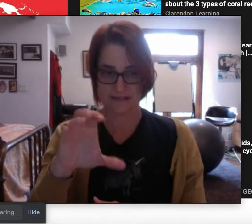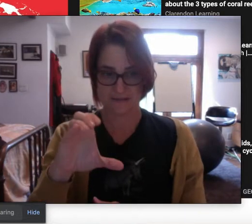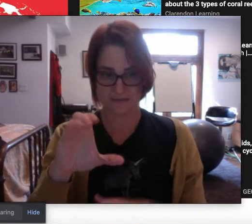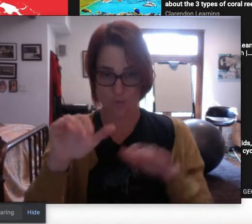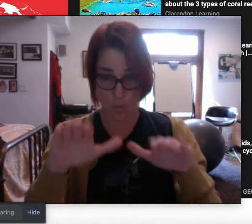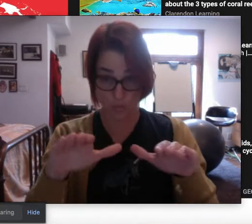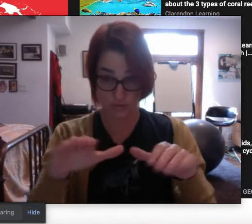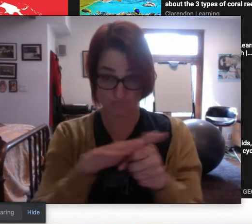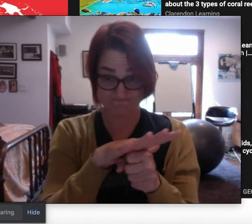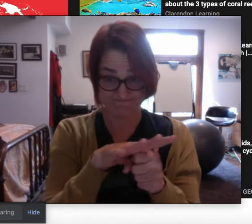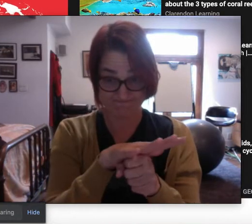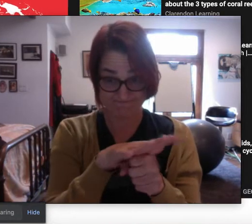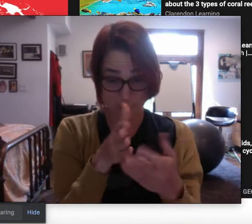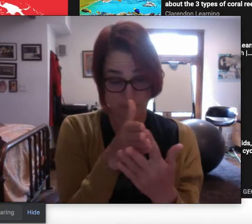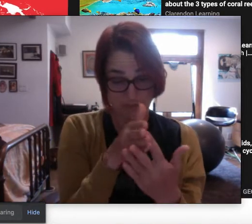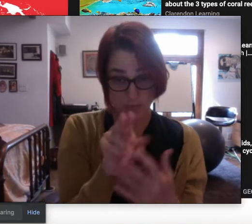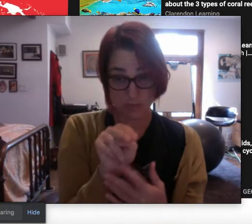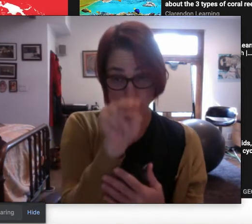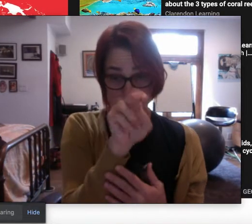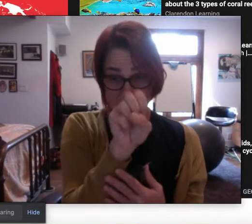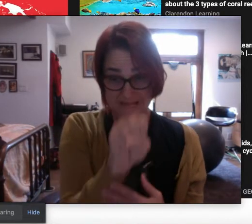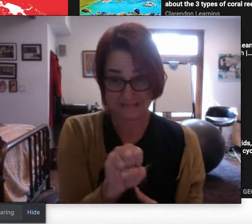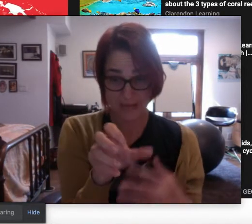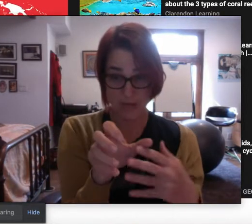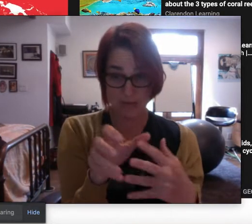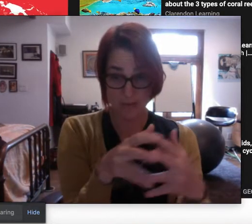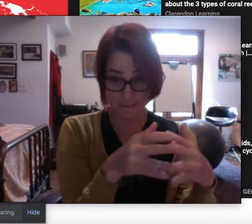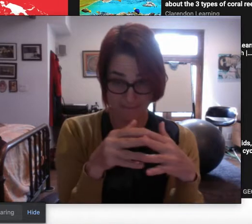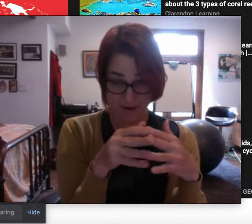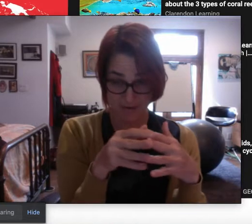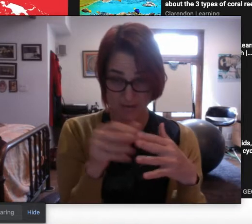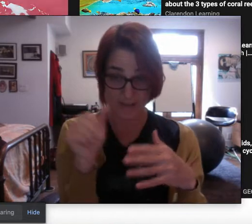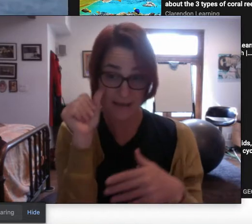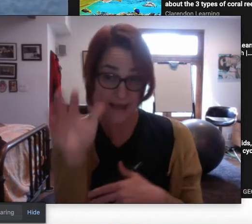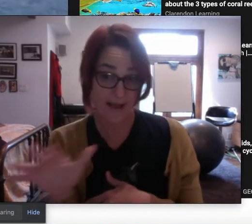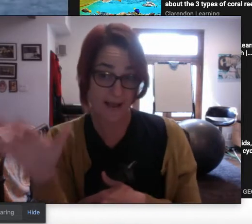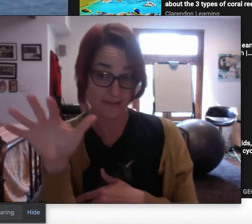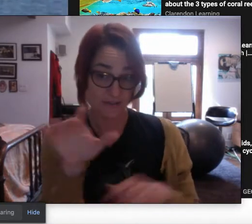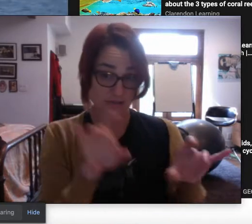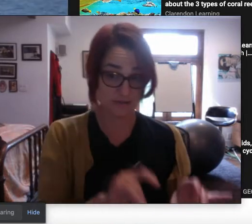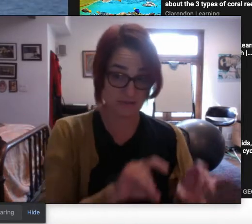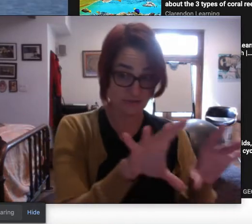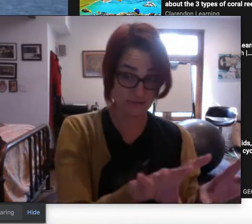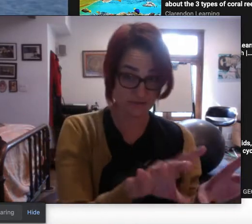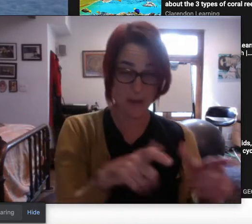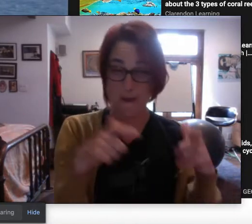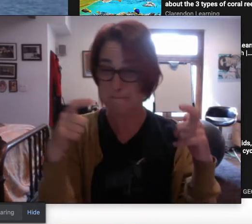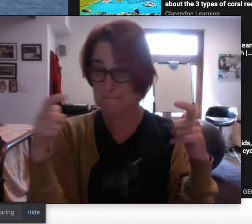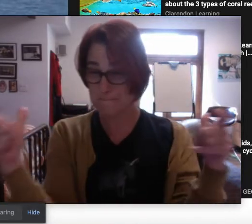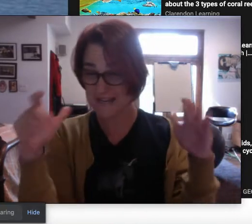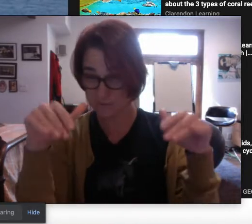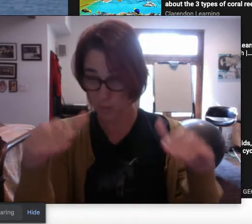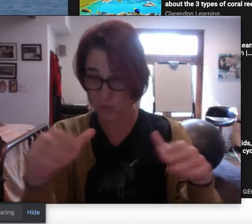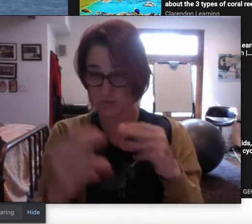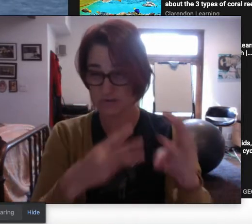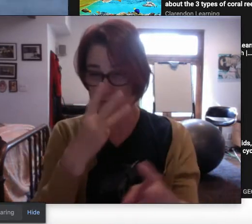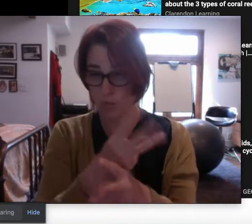located between North and South America and Asia and Australia. It is the largest ocean in the